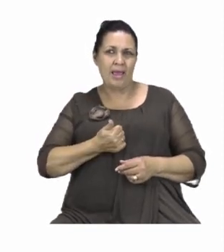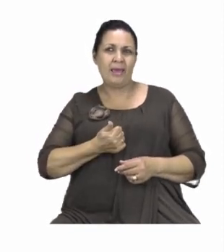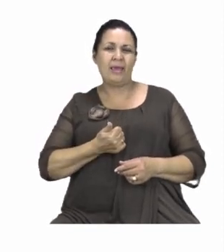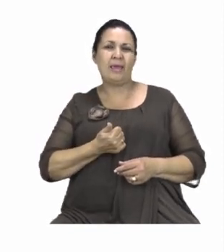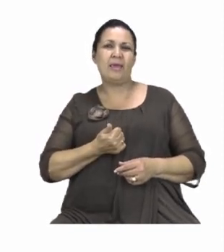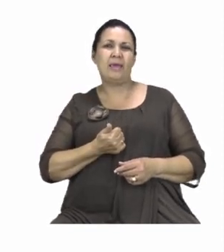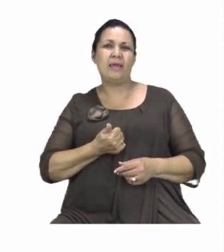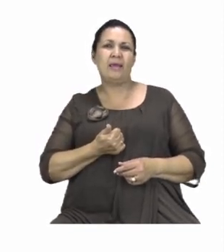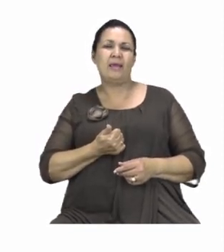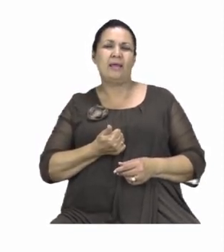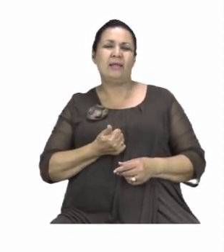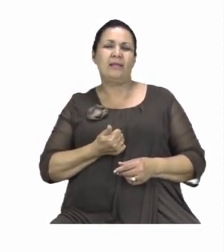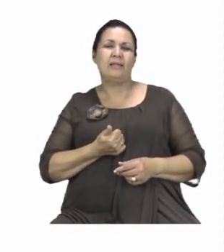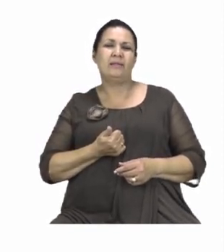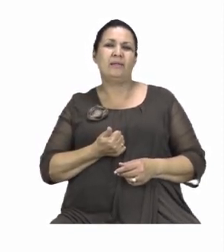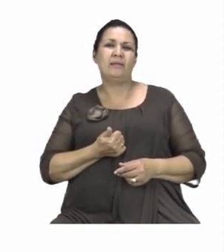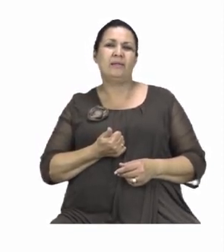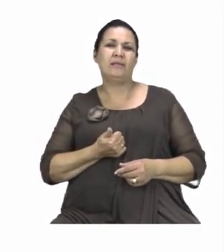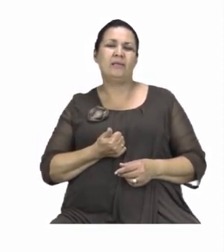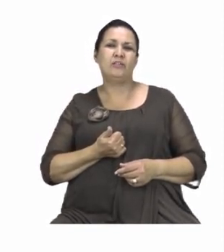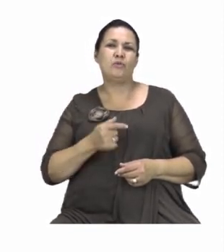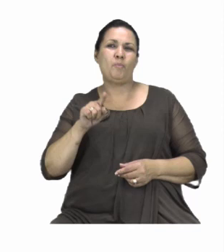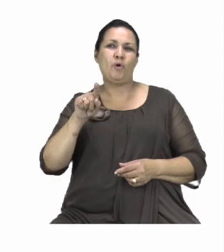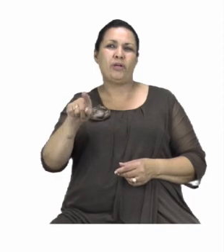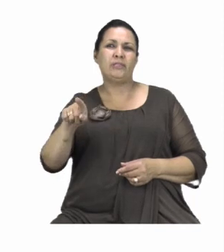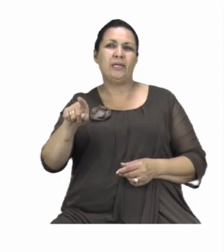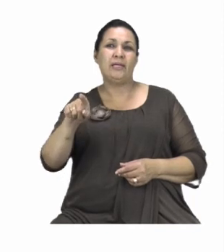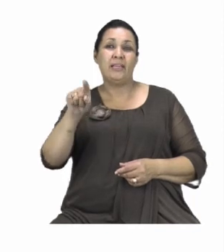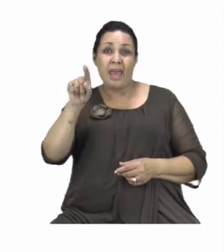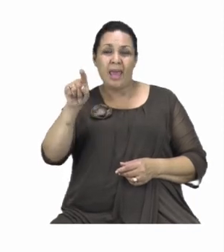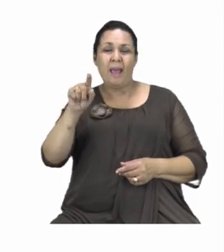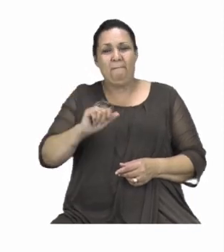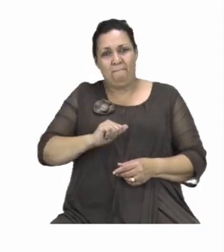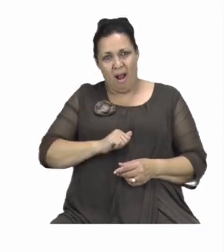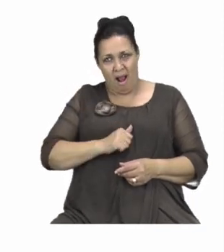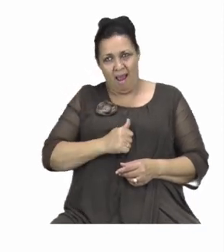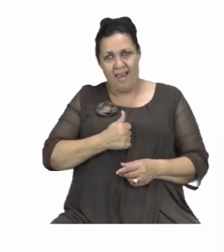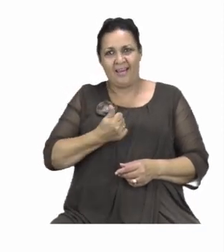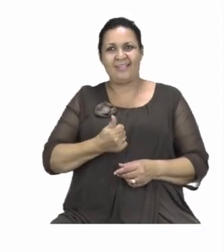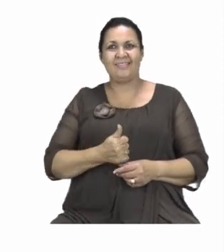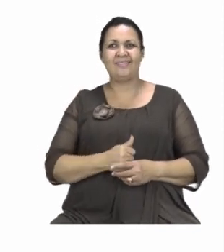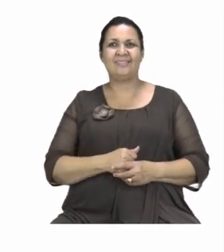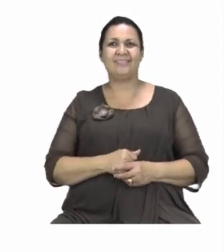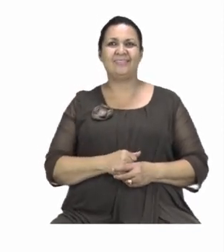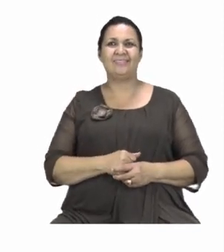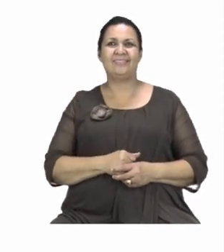Let's everybody point to the word my.